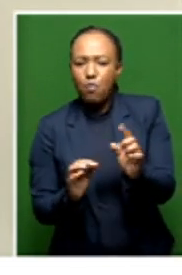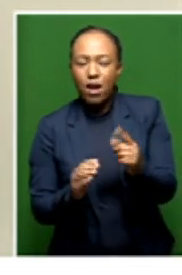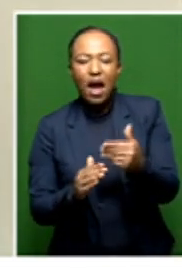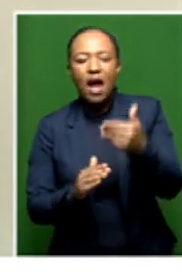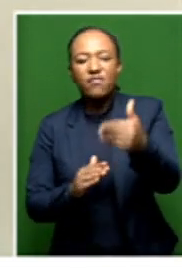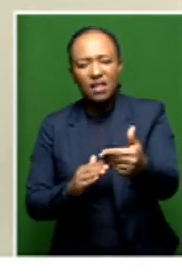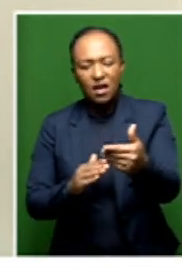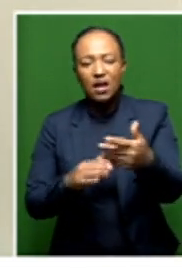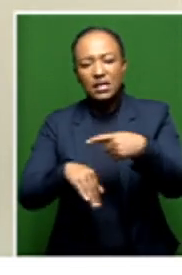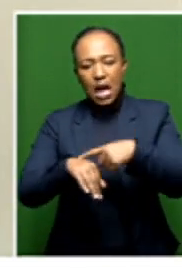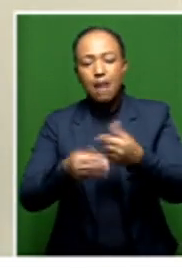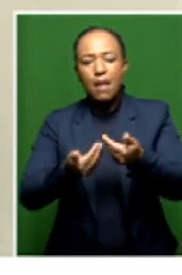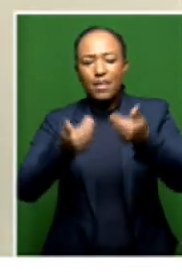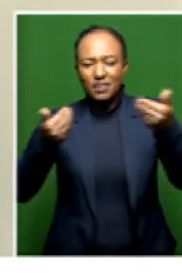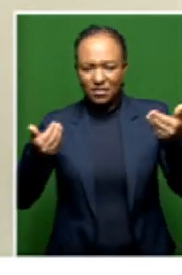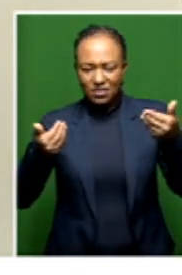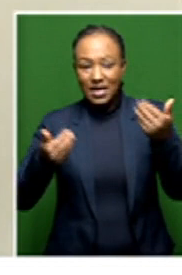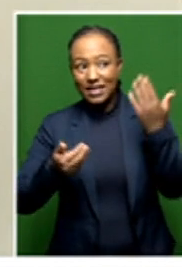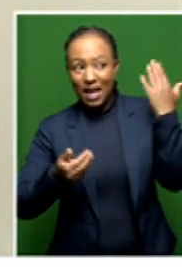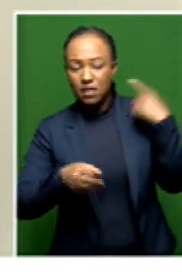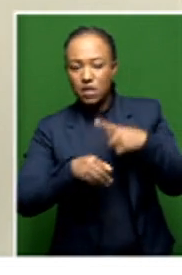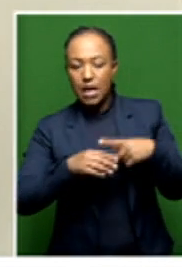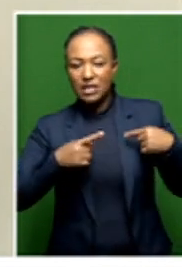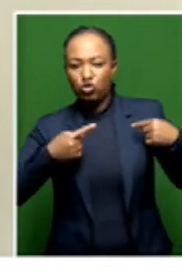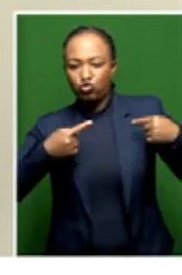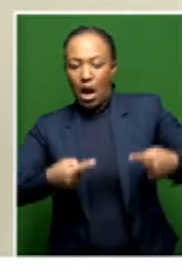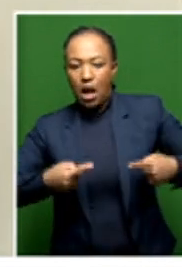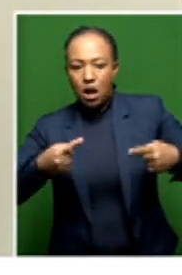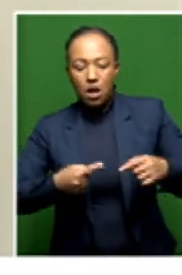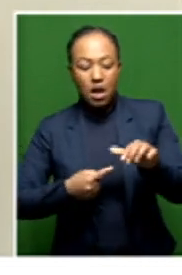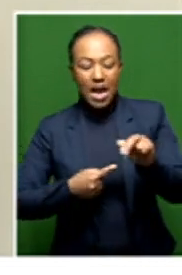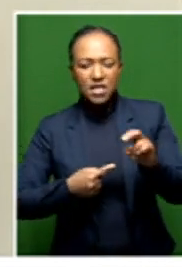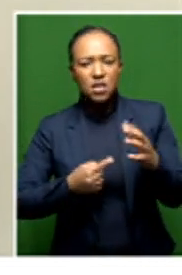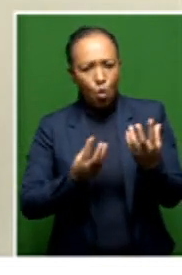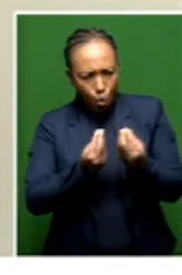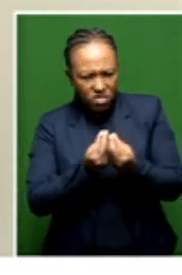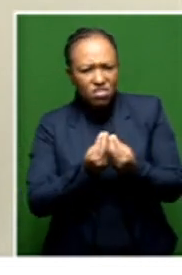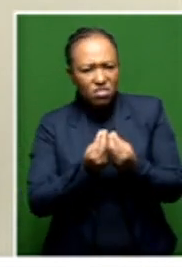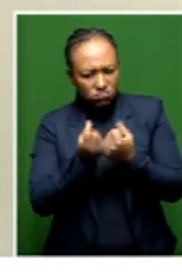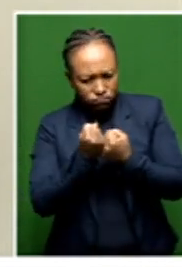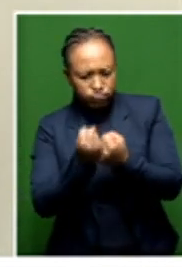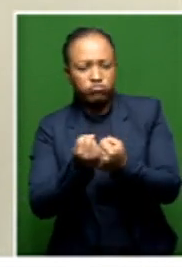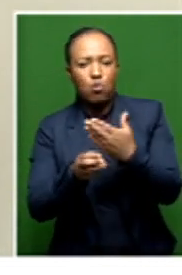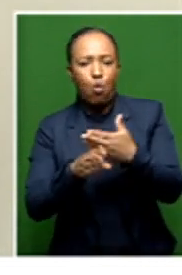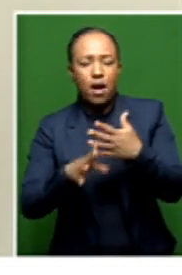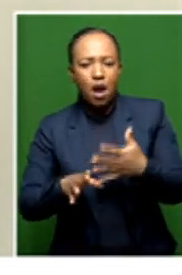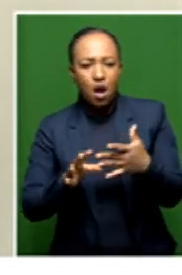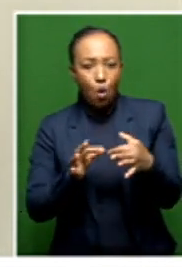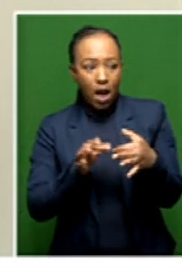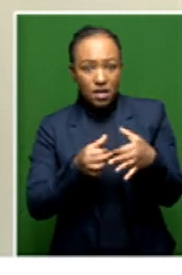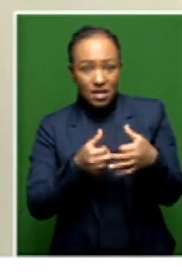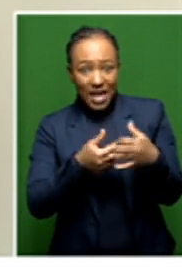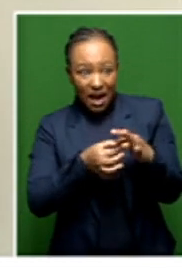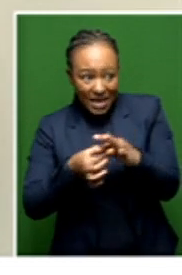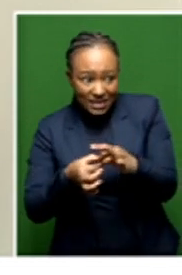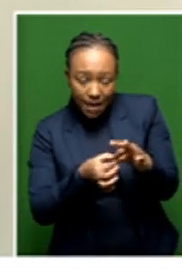because during the struggle, it was the African National Congress that stood with us as workers, because this relationship that we have,